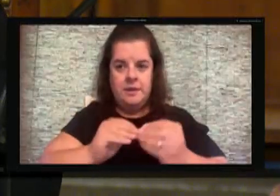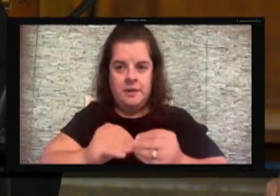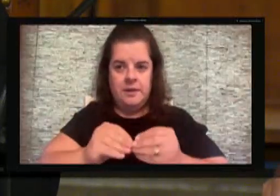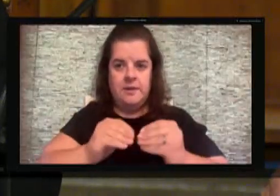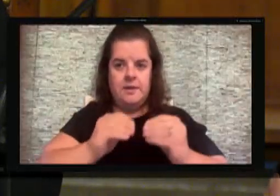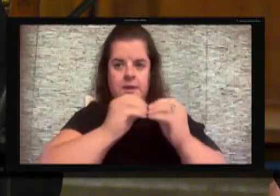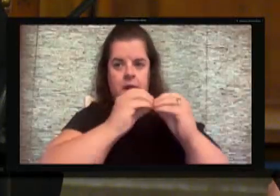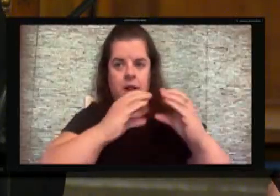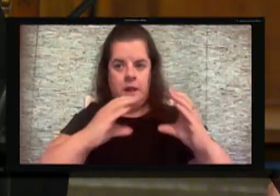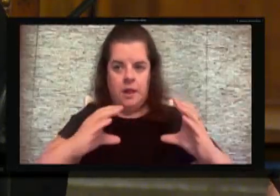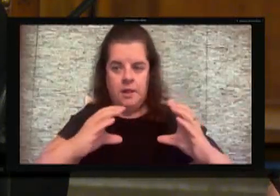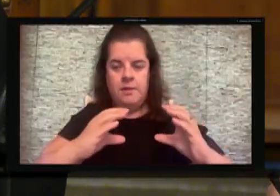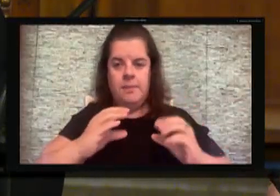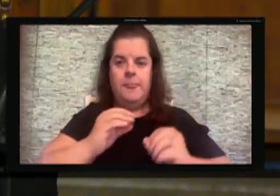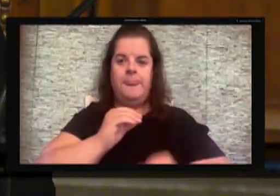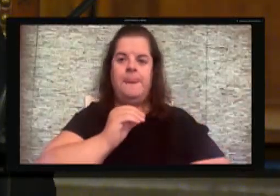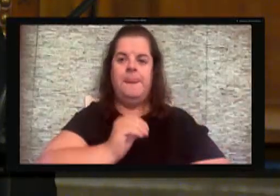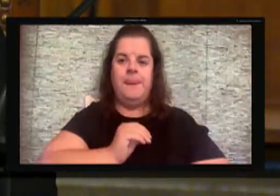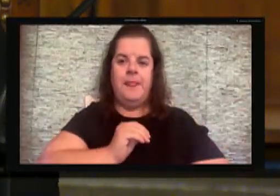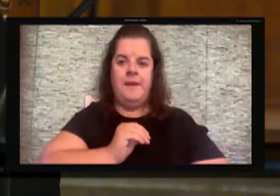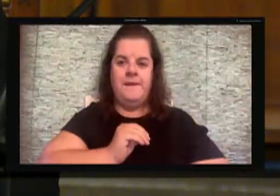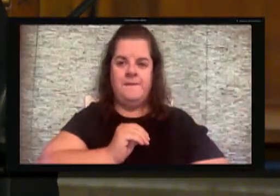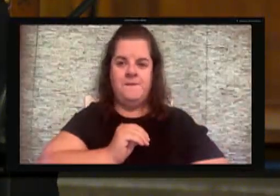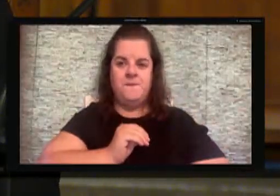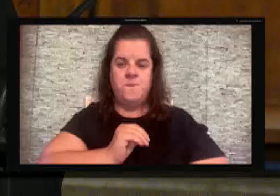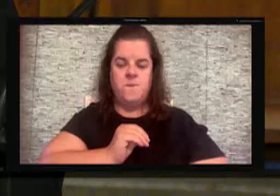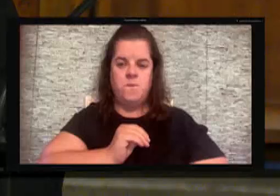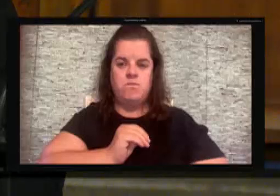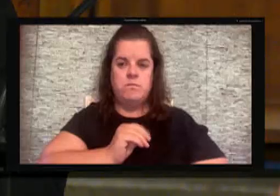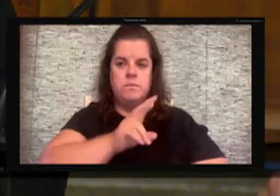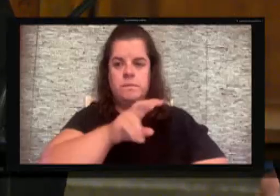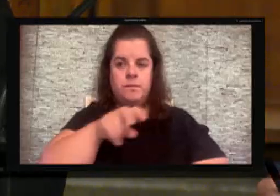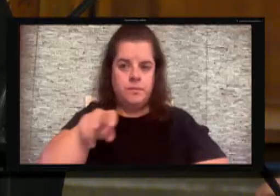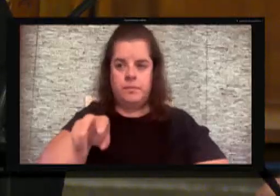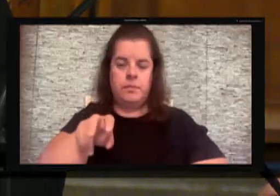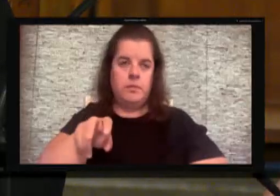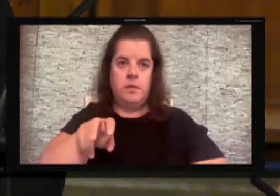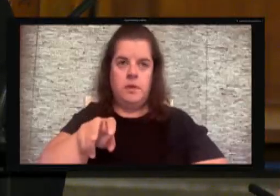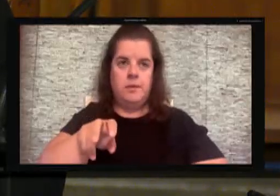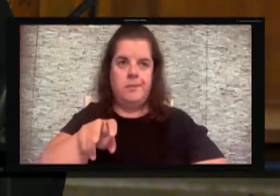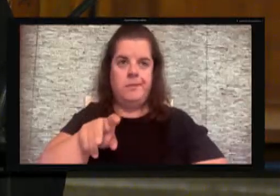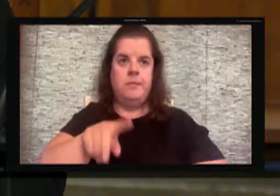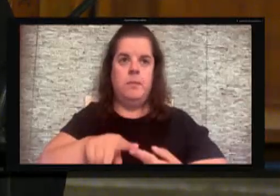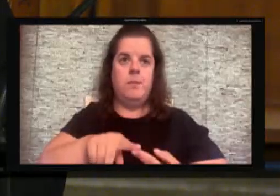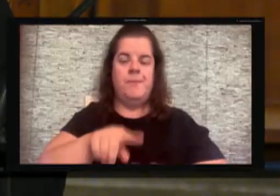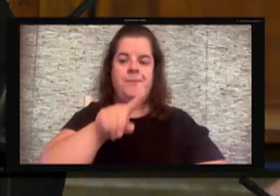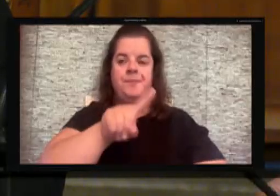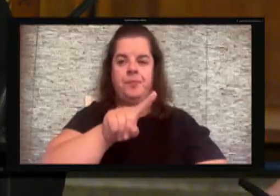kind of row numbers, right? And then transferring it from that one to